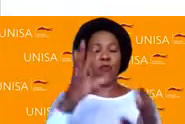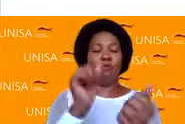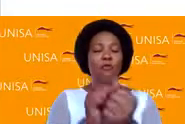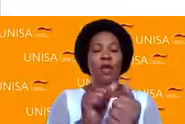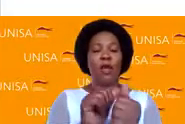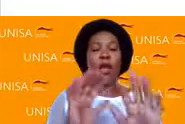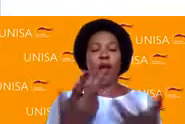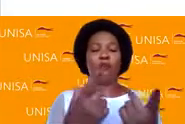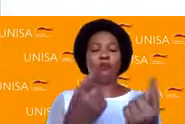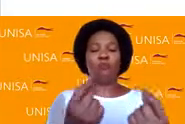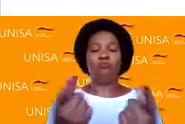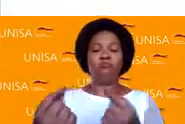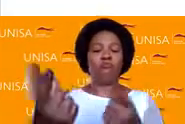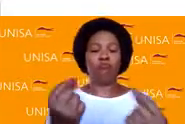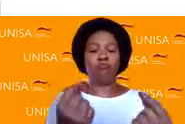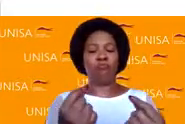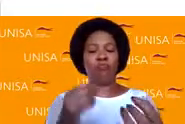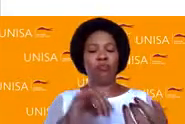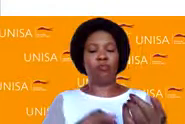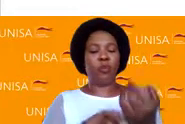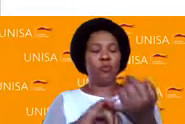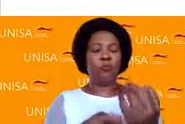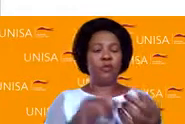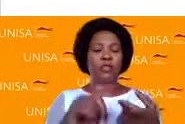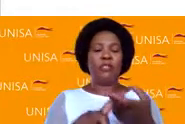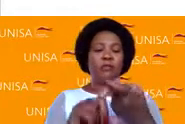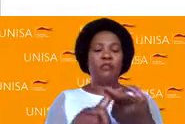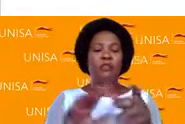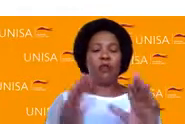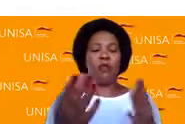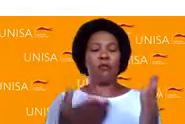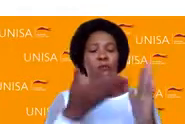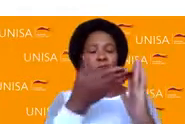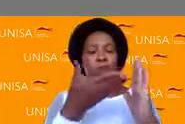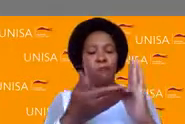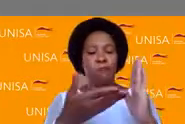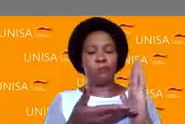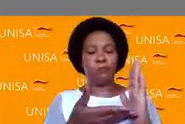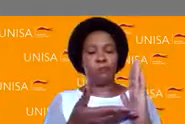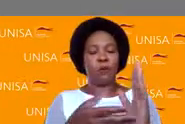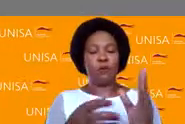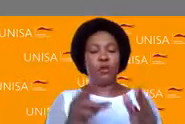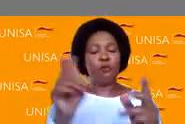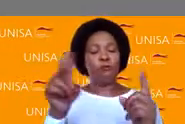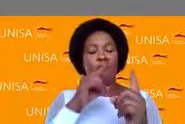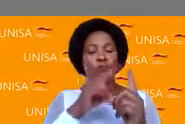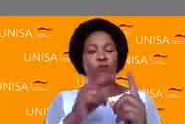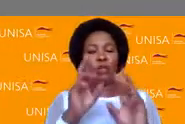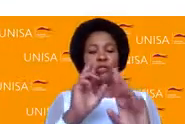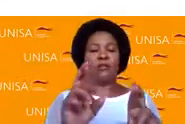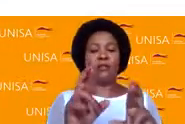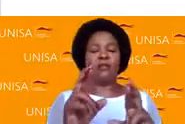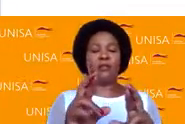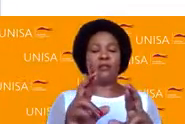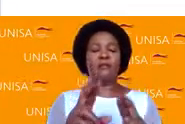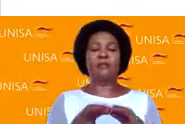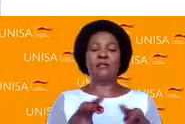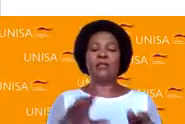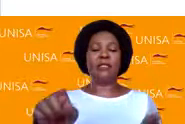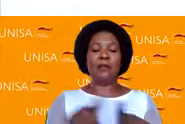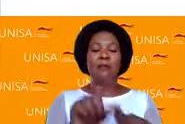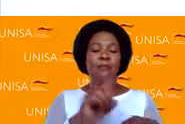did, depending on if it's made available that you can view results immediately. But a lot of times you will